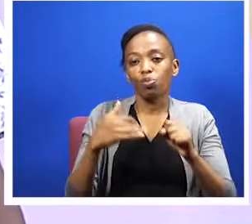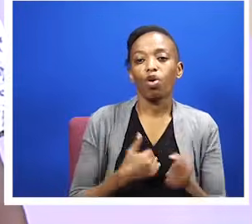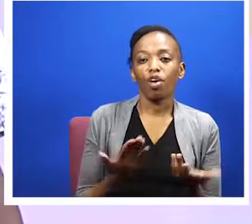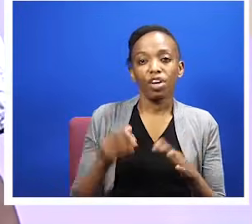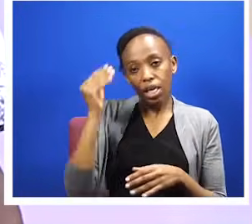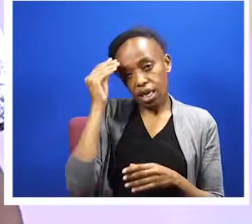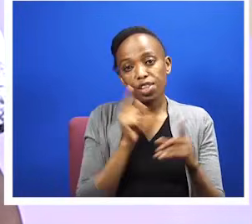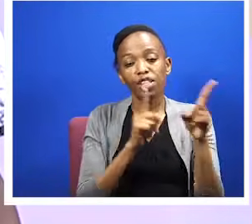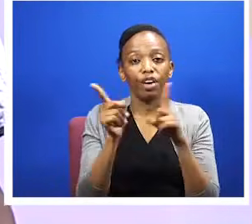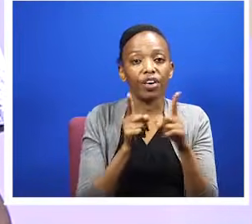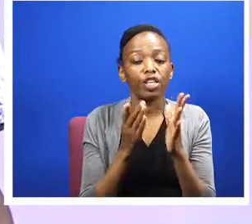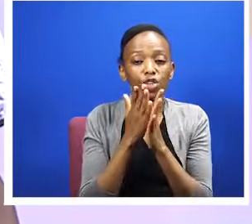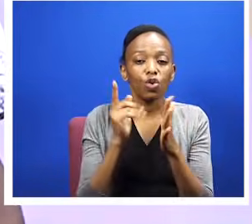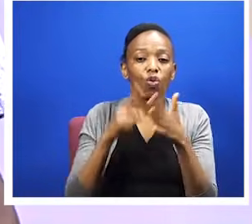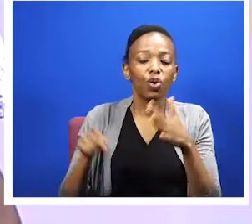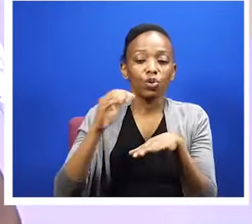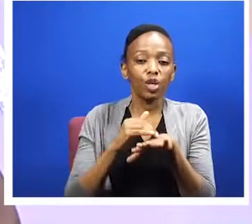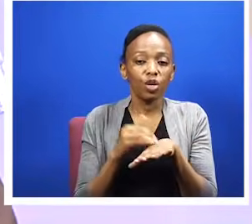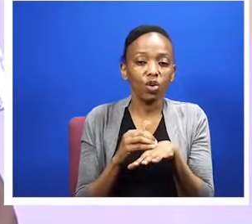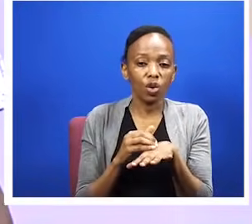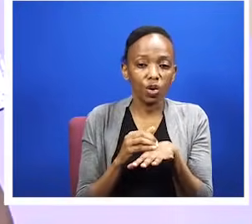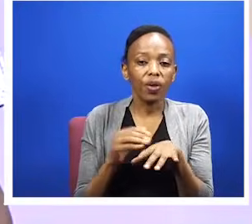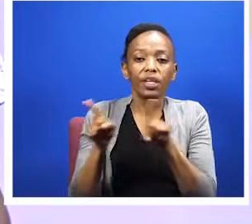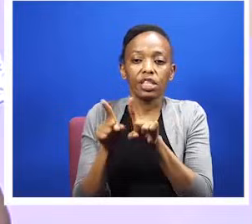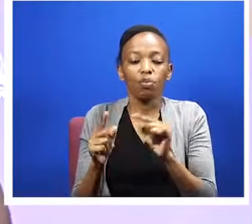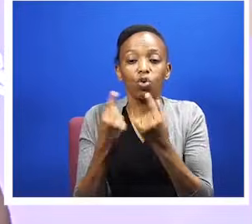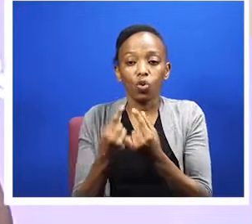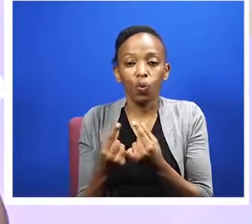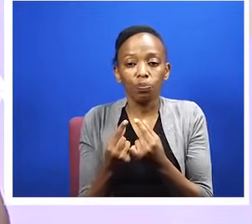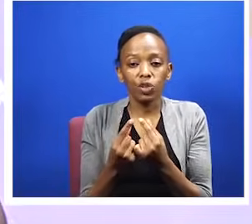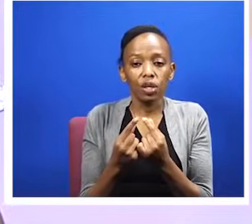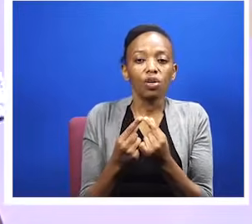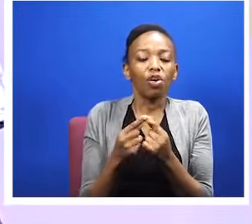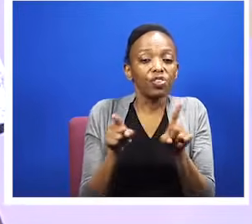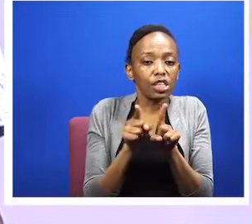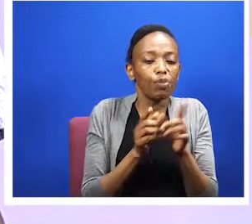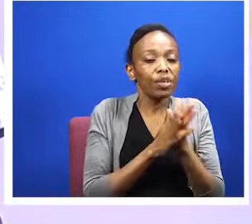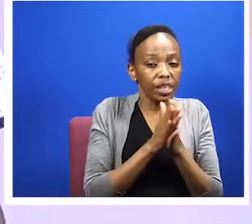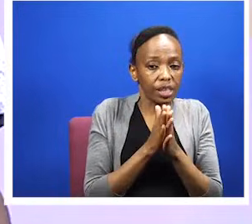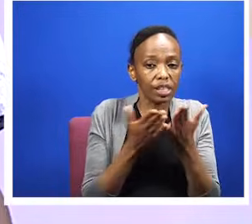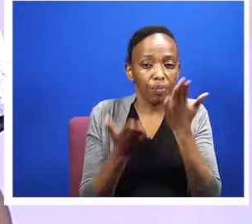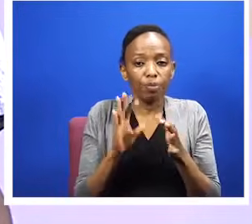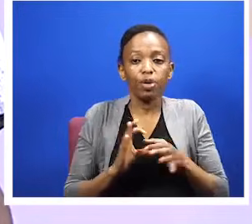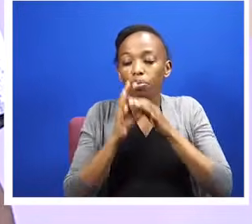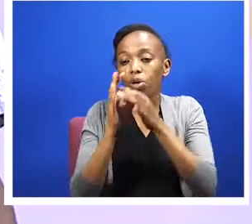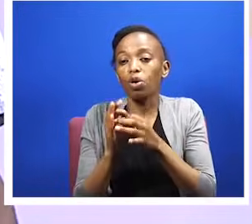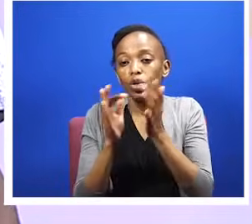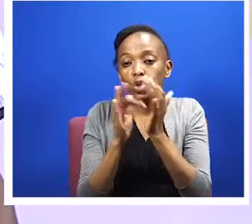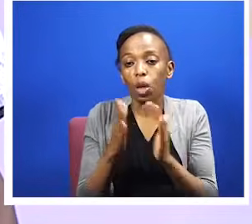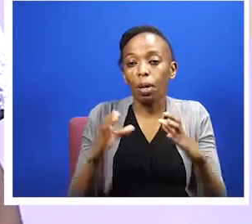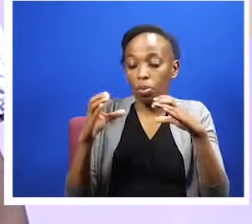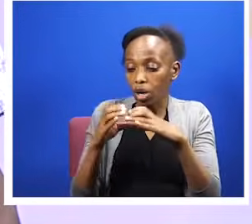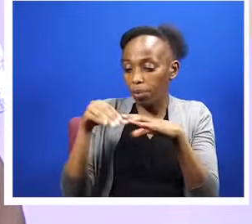learn the safari through what we call similar groups. These are groups of similar interests. Maybe you belong to a Bible club